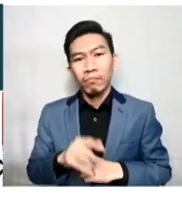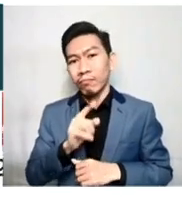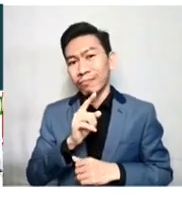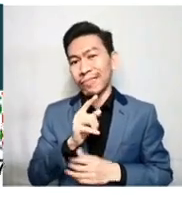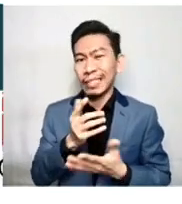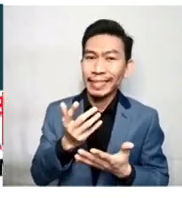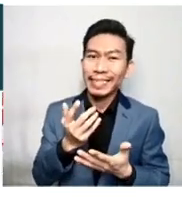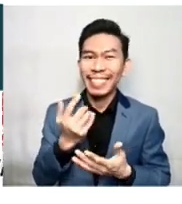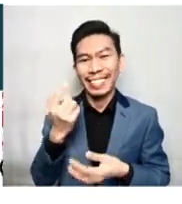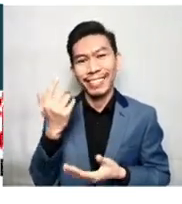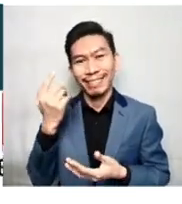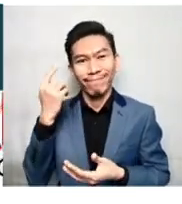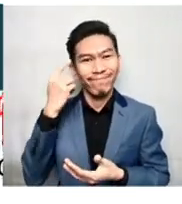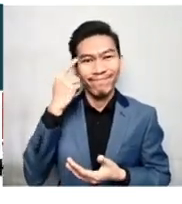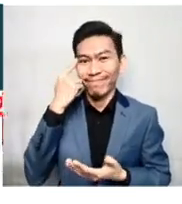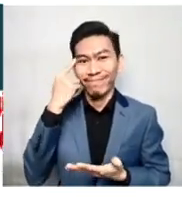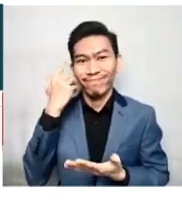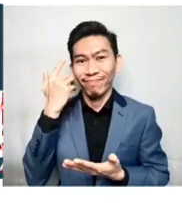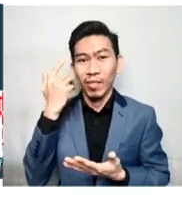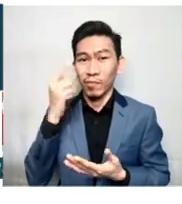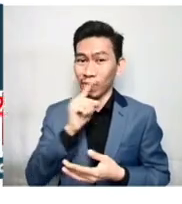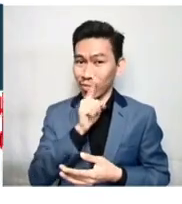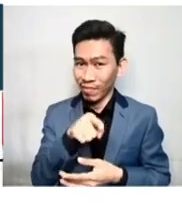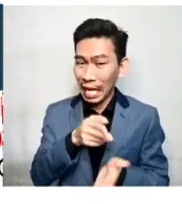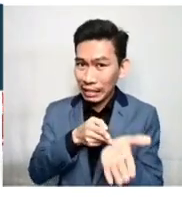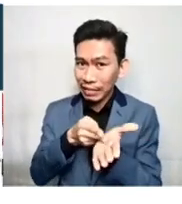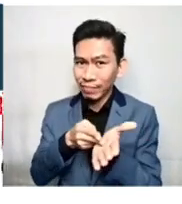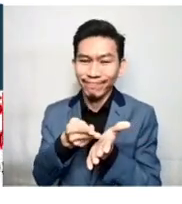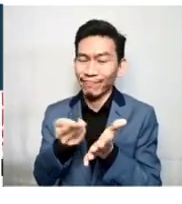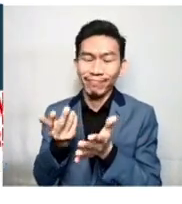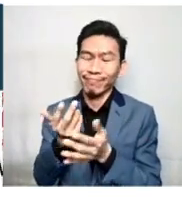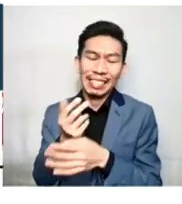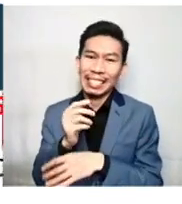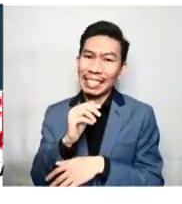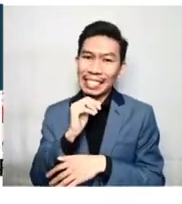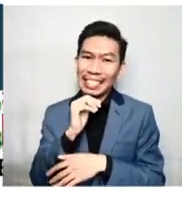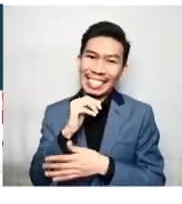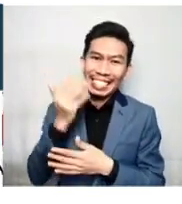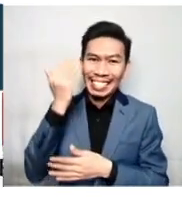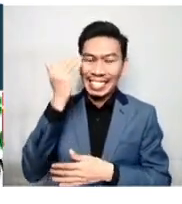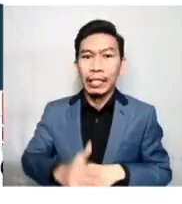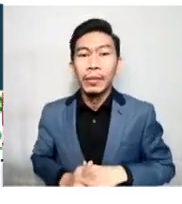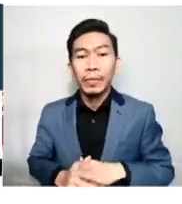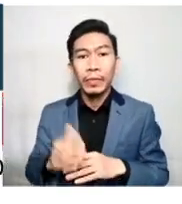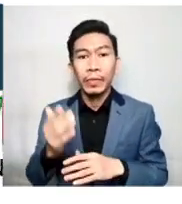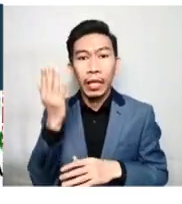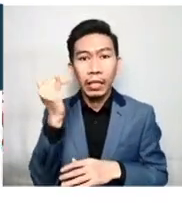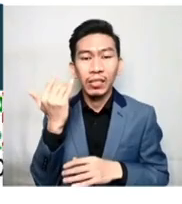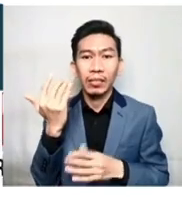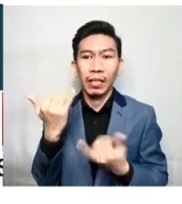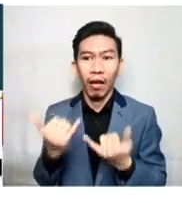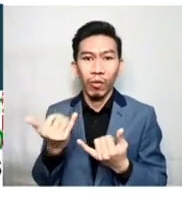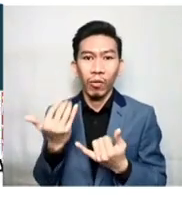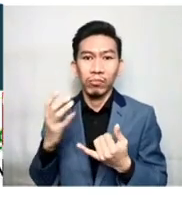we are not quite that optimistic, especially this year, no? Because of the state of affairs, because of the worsening